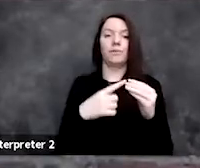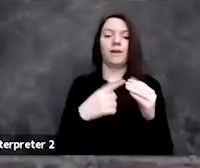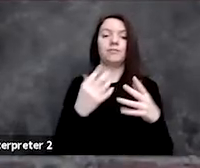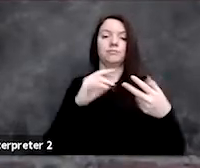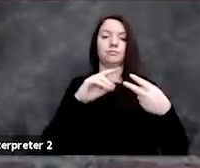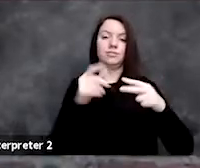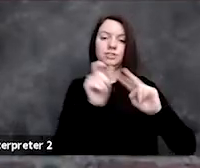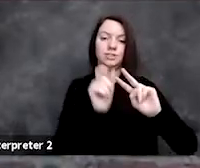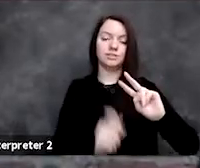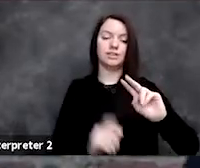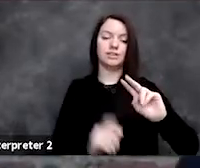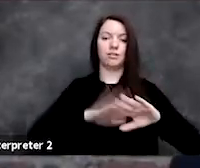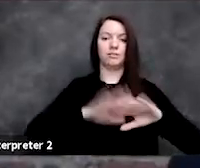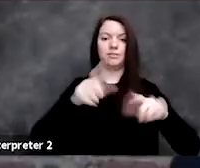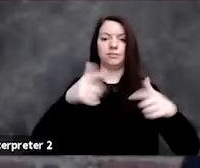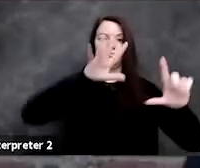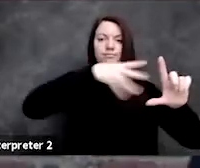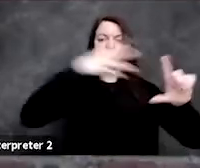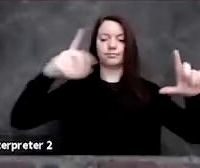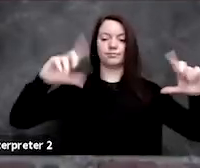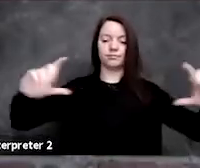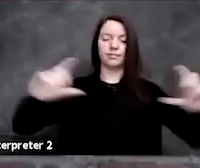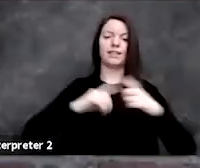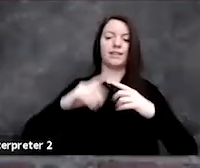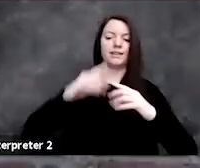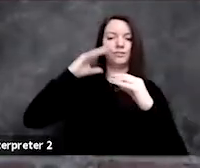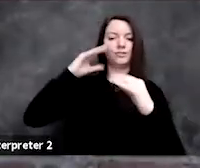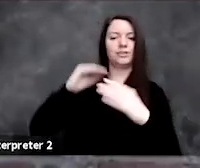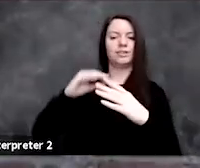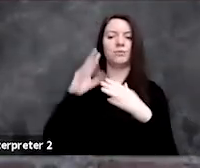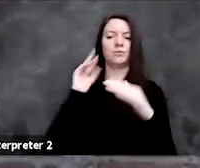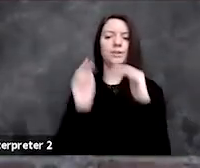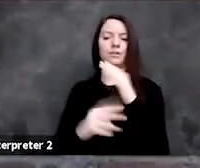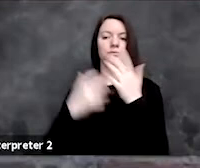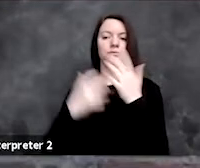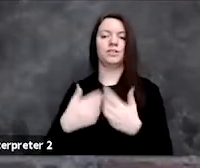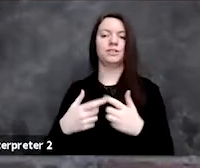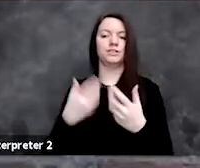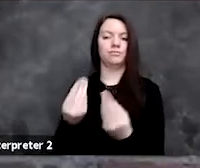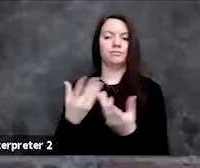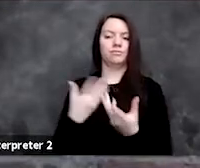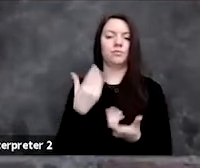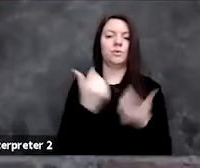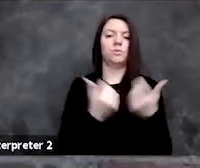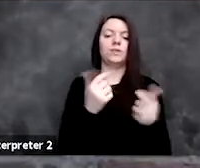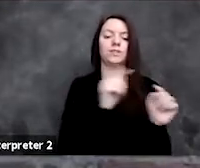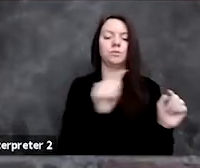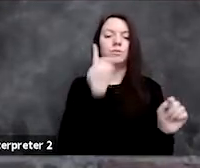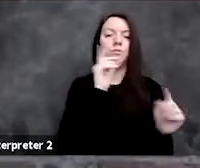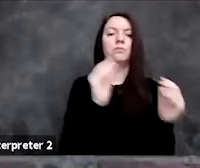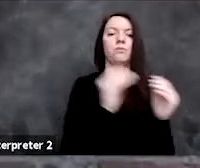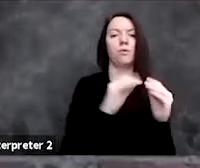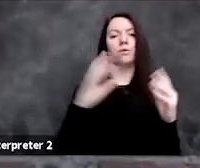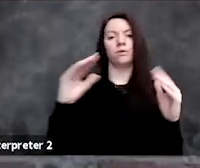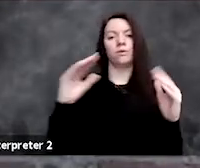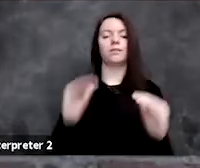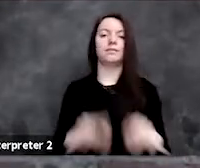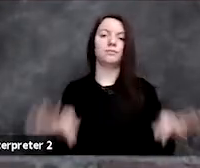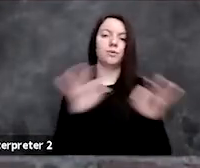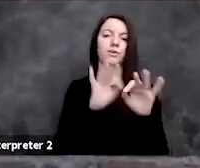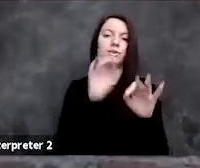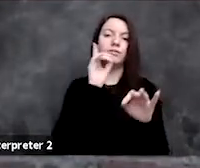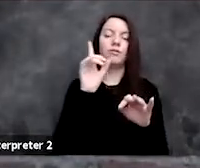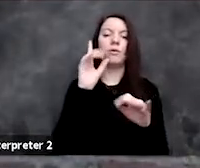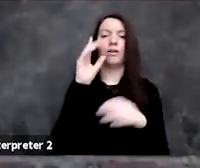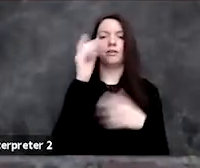matrix and then use that to train a predictor that will start to give us a sense of which types of genes are more and less important for for this disease on the